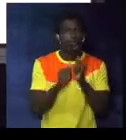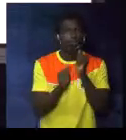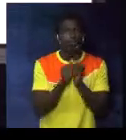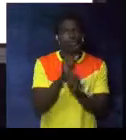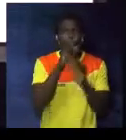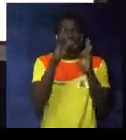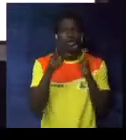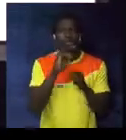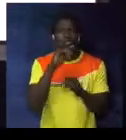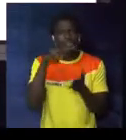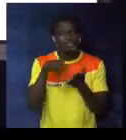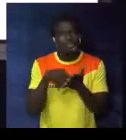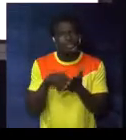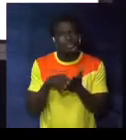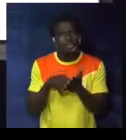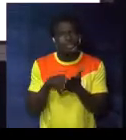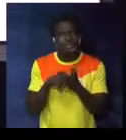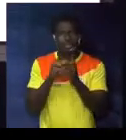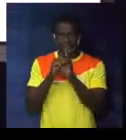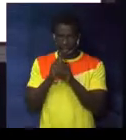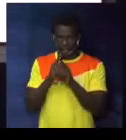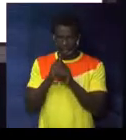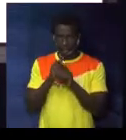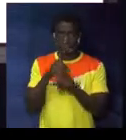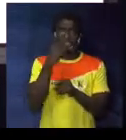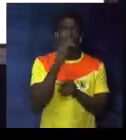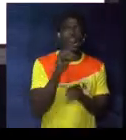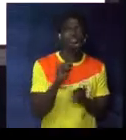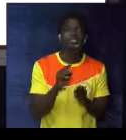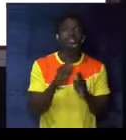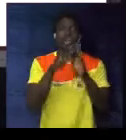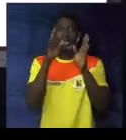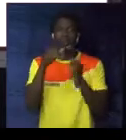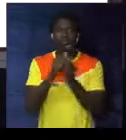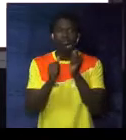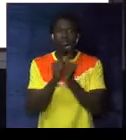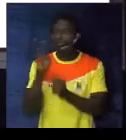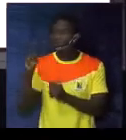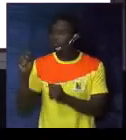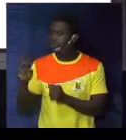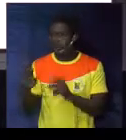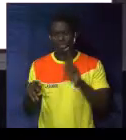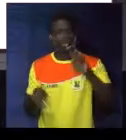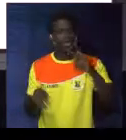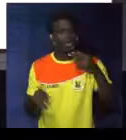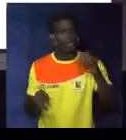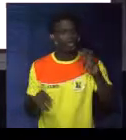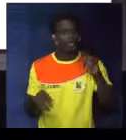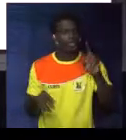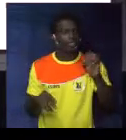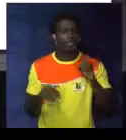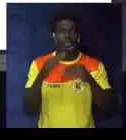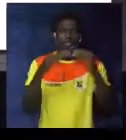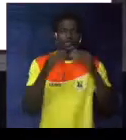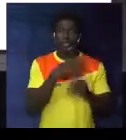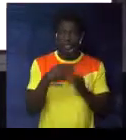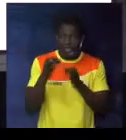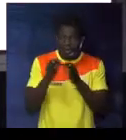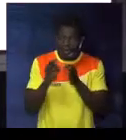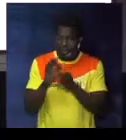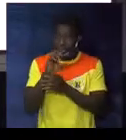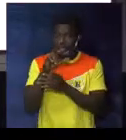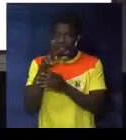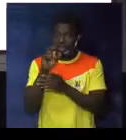Question. Which house is this? The response, the house which Mr. Kende built. And of course, the